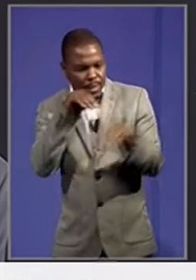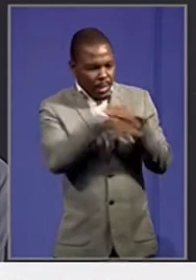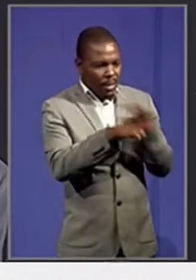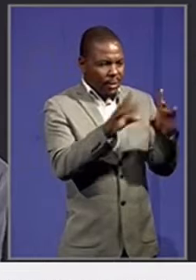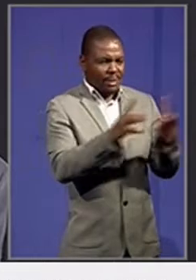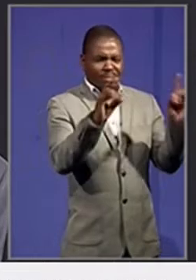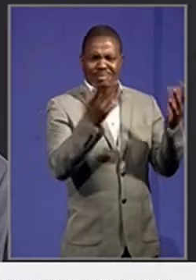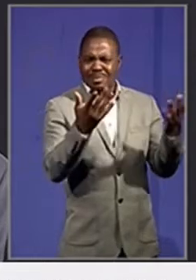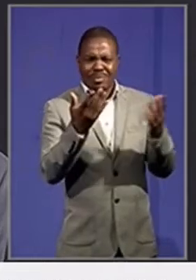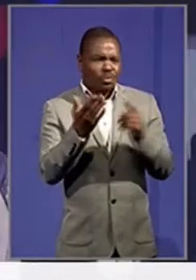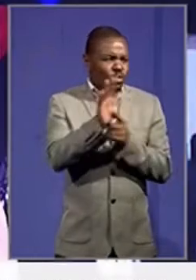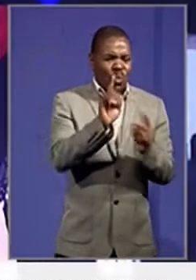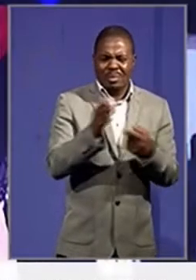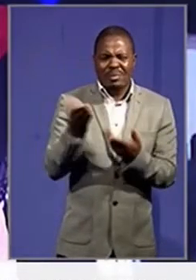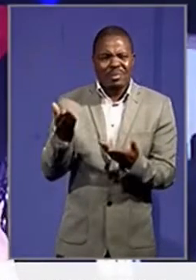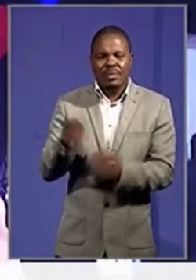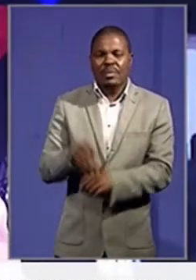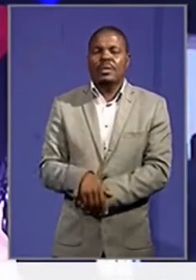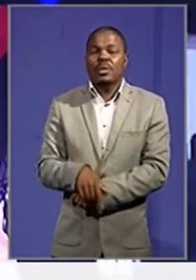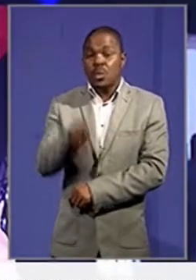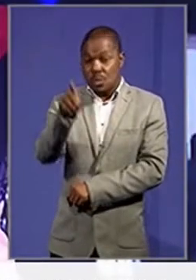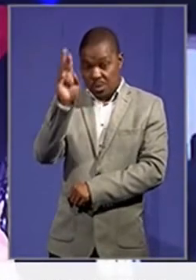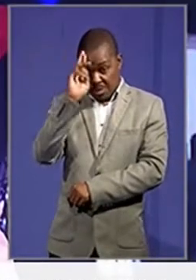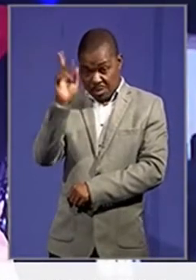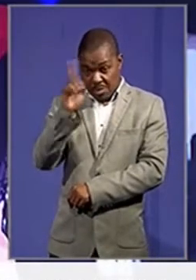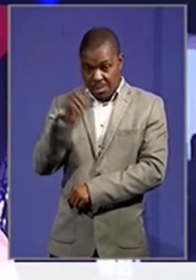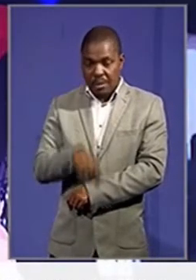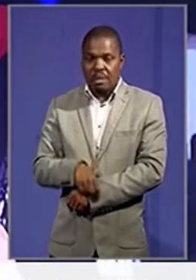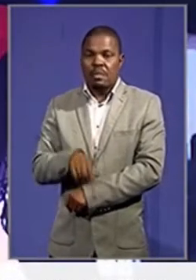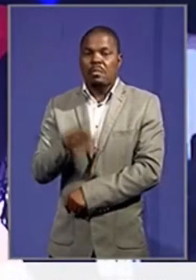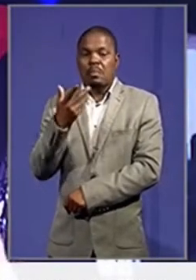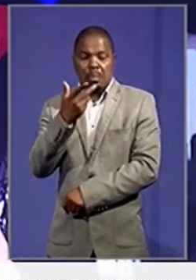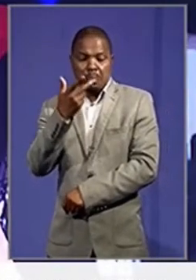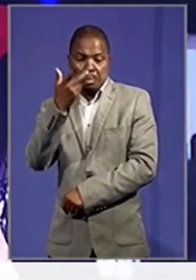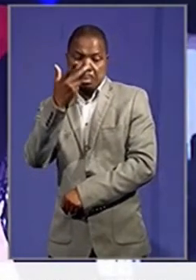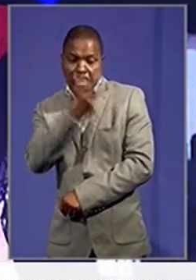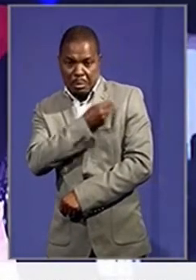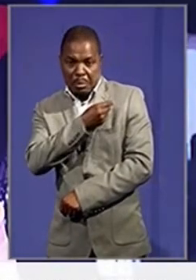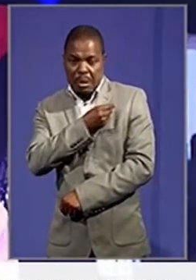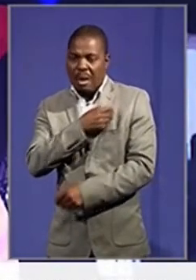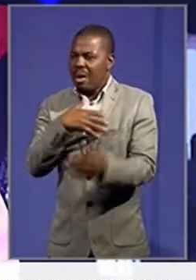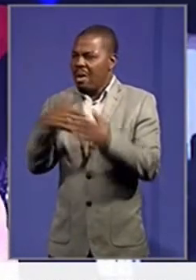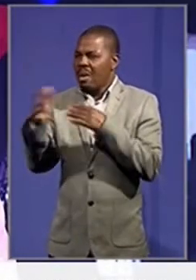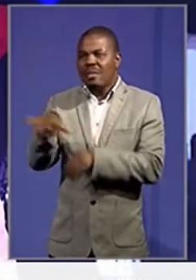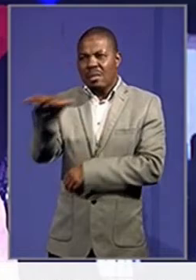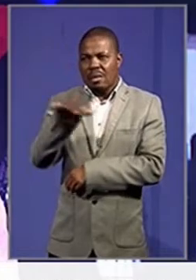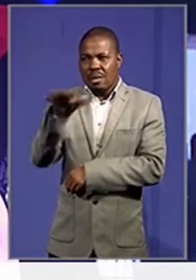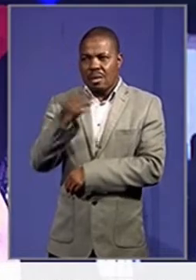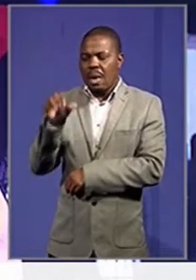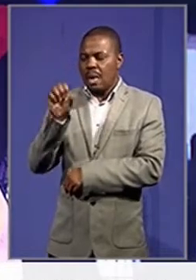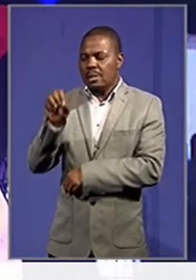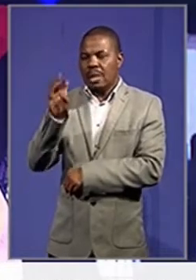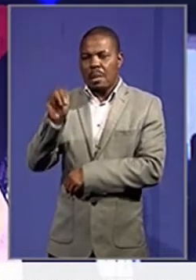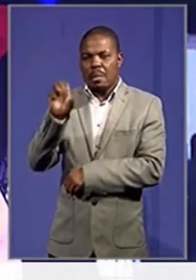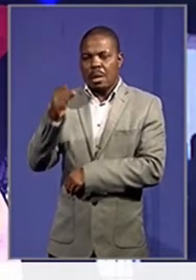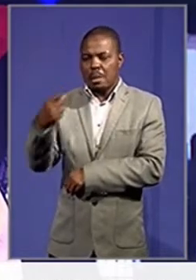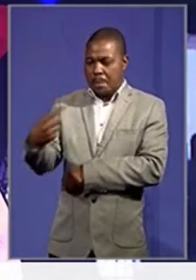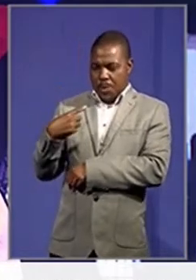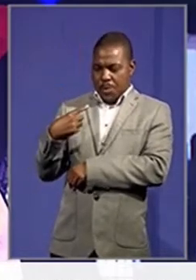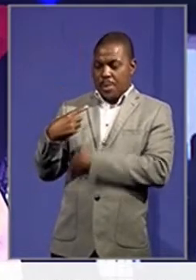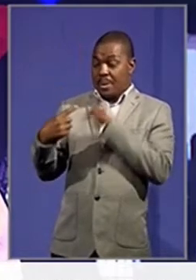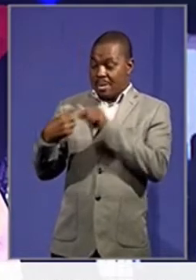eng ga o qeta go tlhaba? Ntho e leng teng kore o tse bara ga o qeta go enta mo le mo e leng teng o enta o fumana SMS. E o lelang